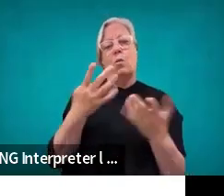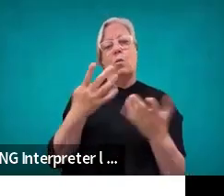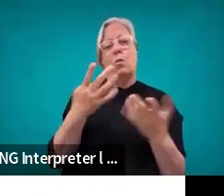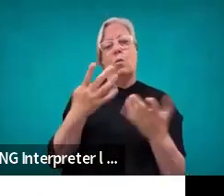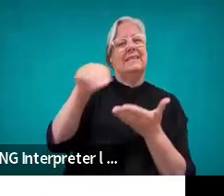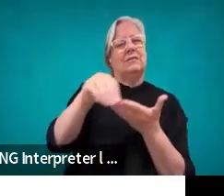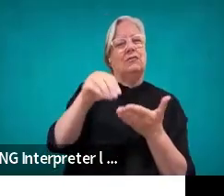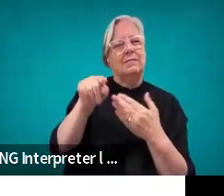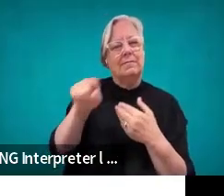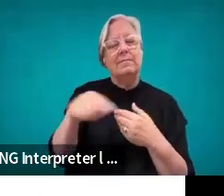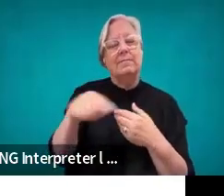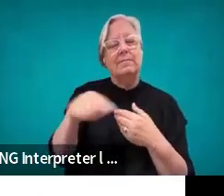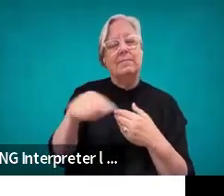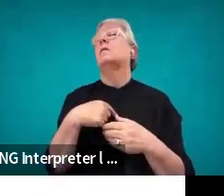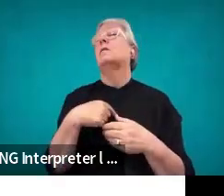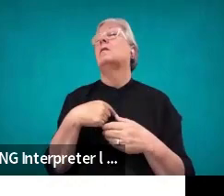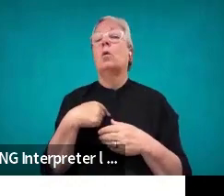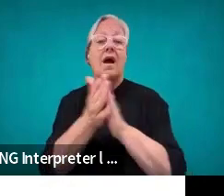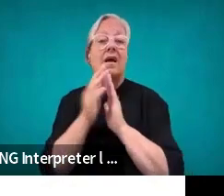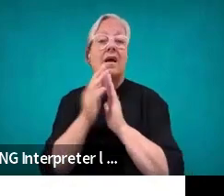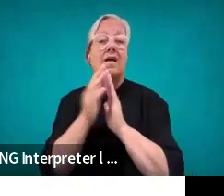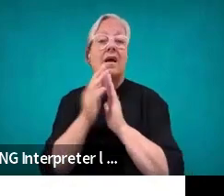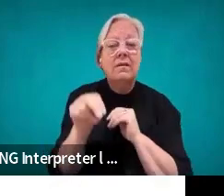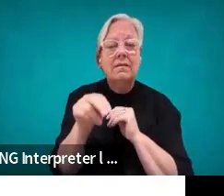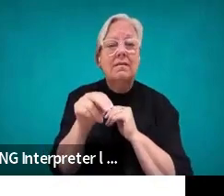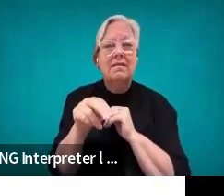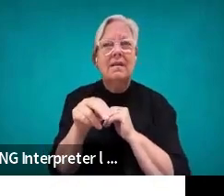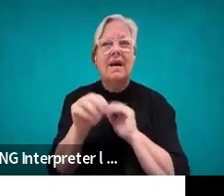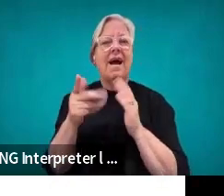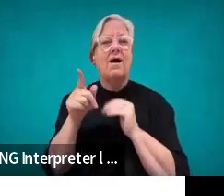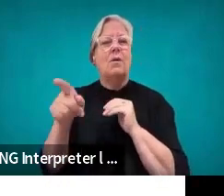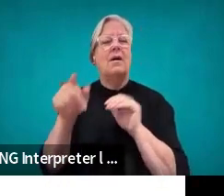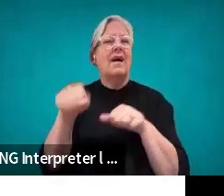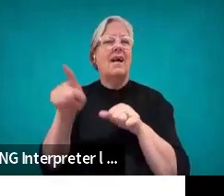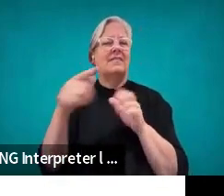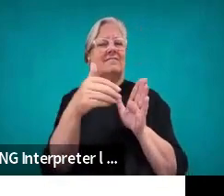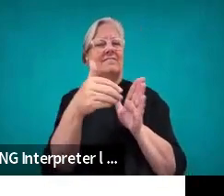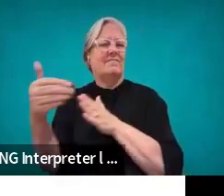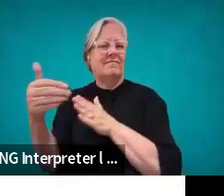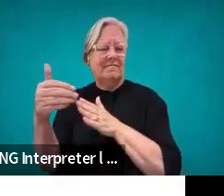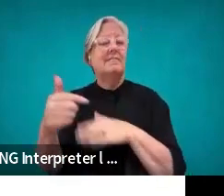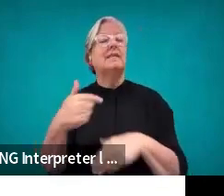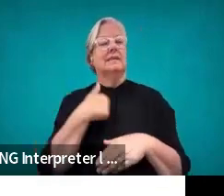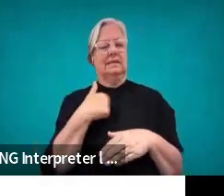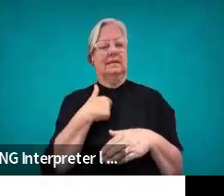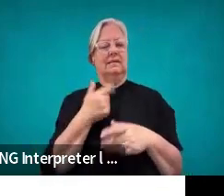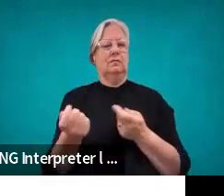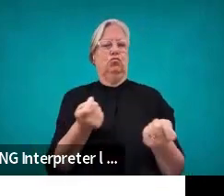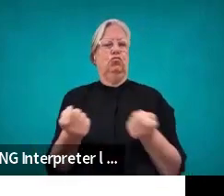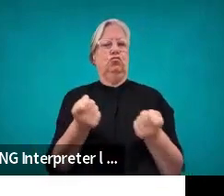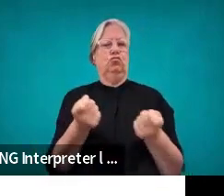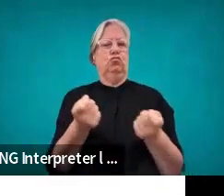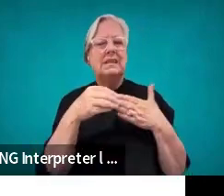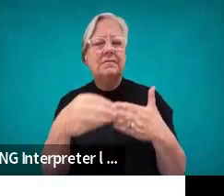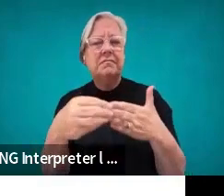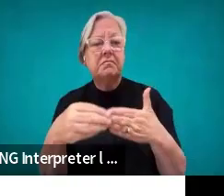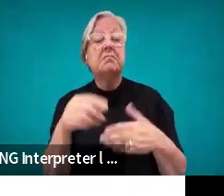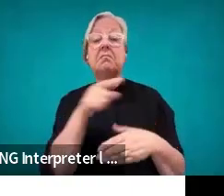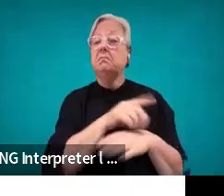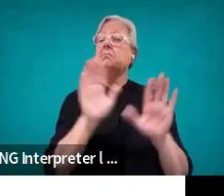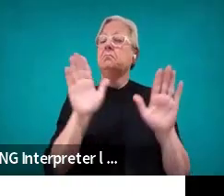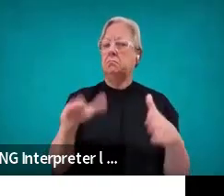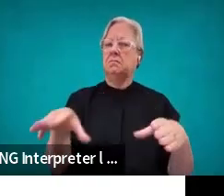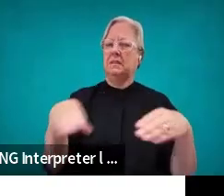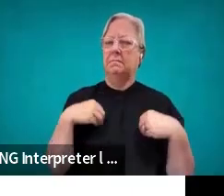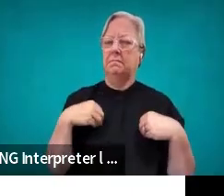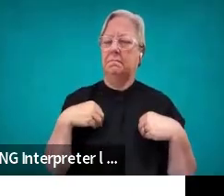the UN how they can step back and let us take the lead. And they gladly took that challenge on. And